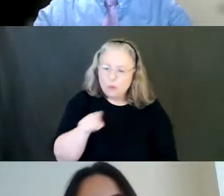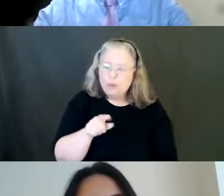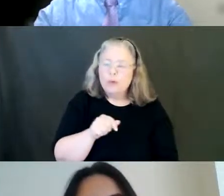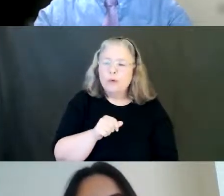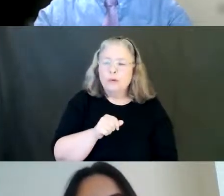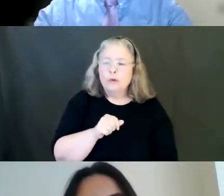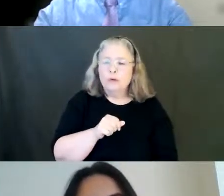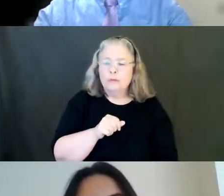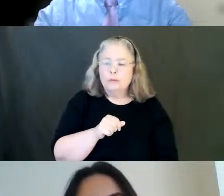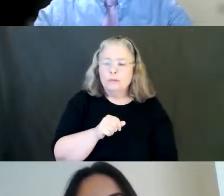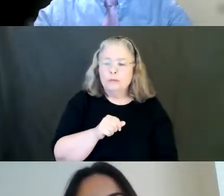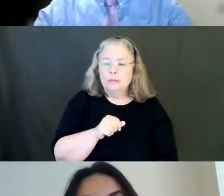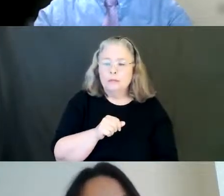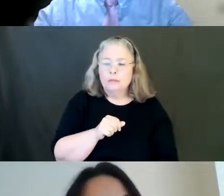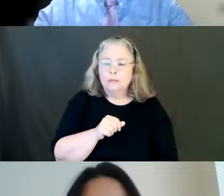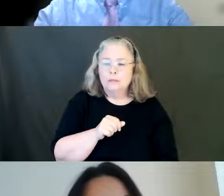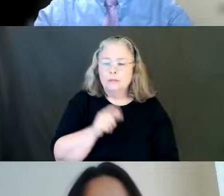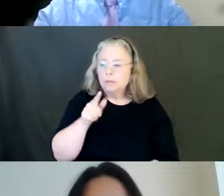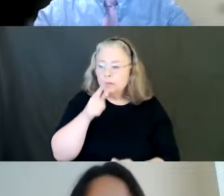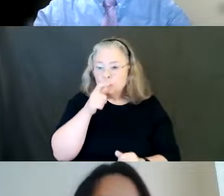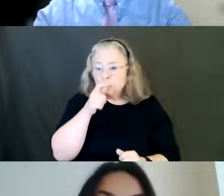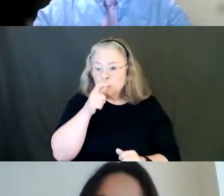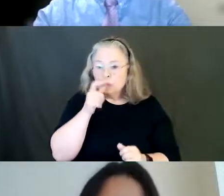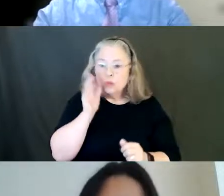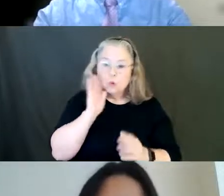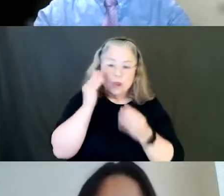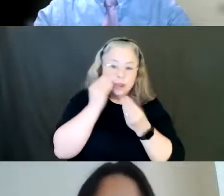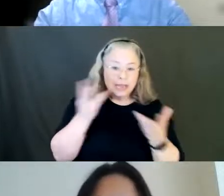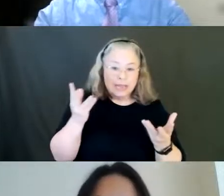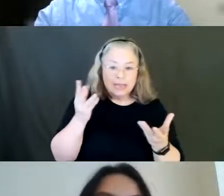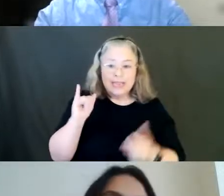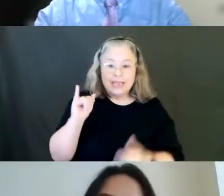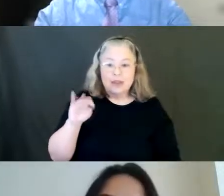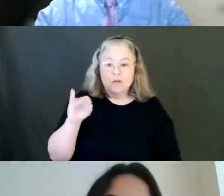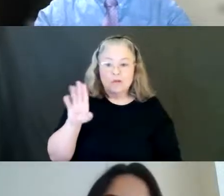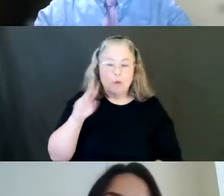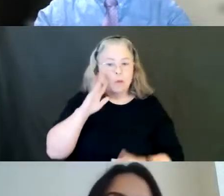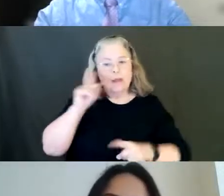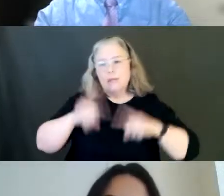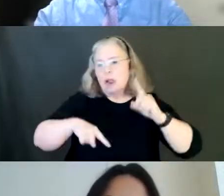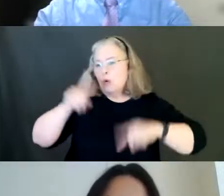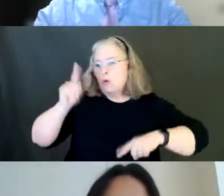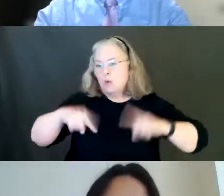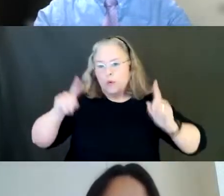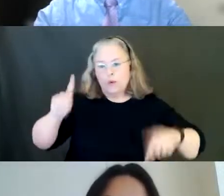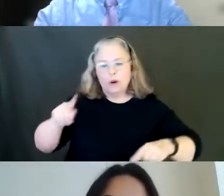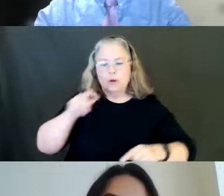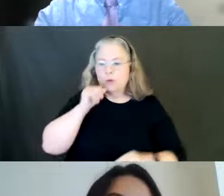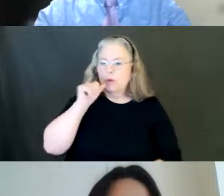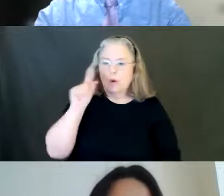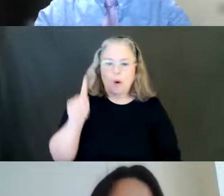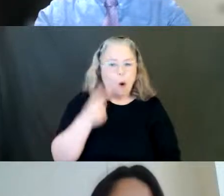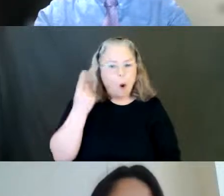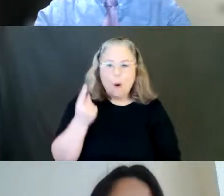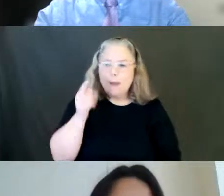So those that will inform various, but it won't just be the Brilliant Beginnings team